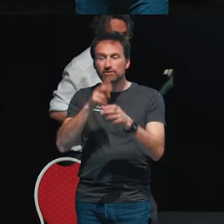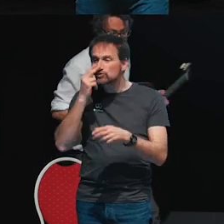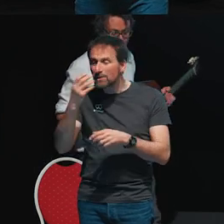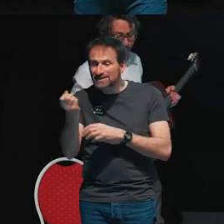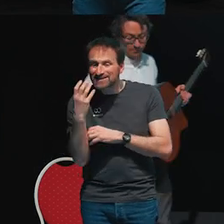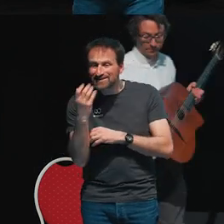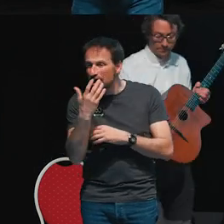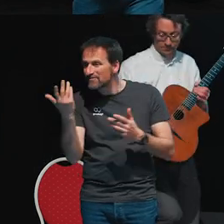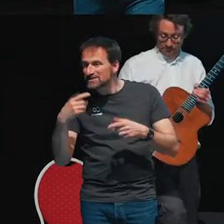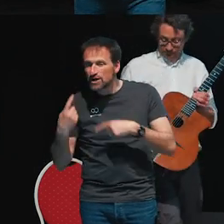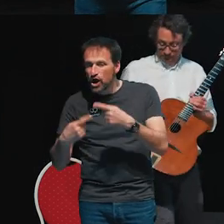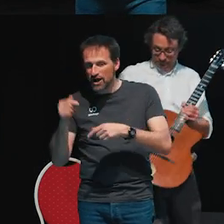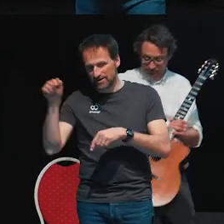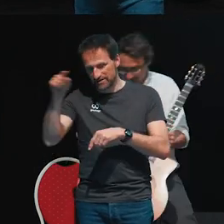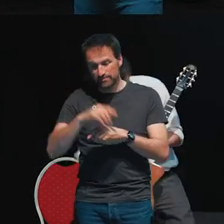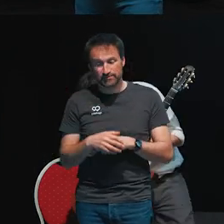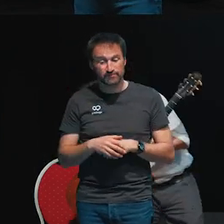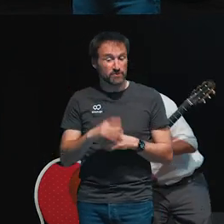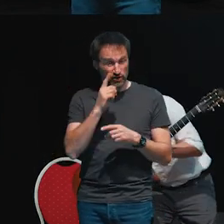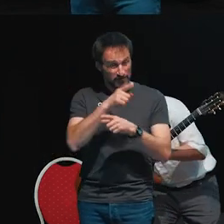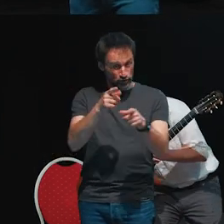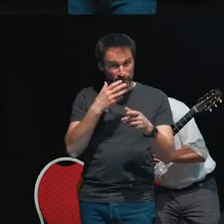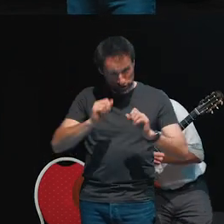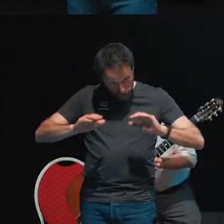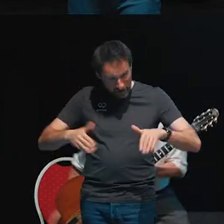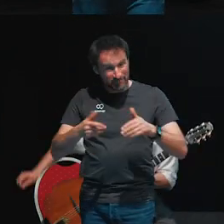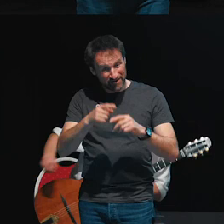if you are to start a conversation, regardless of